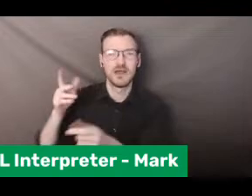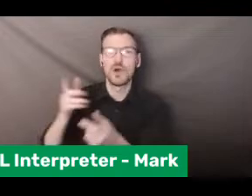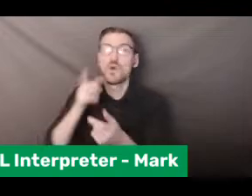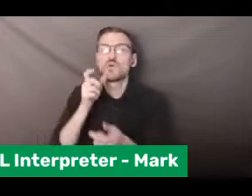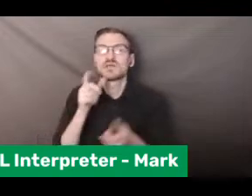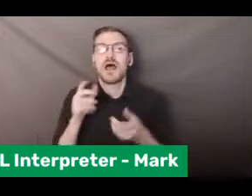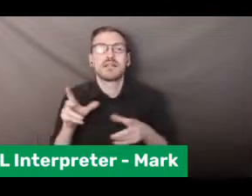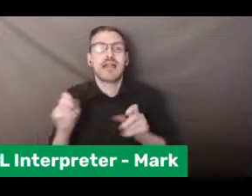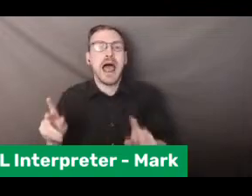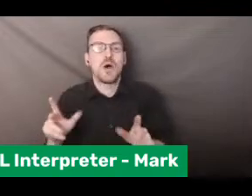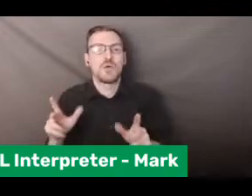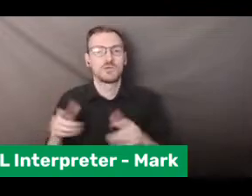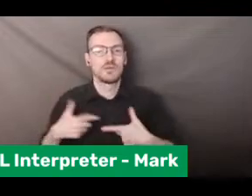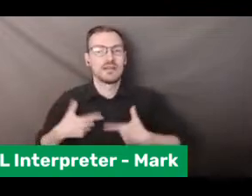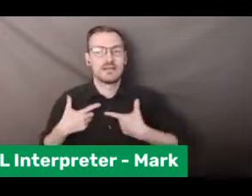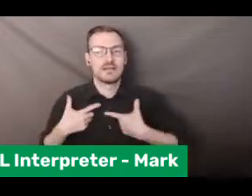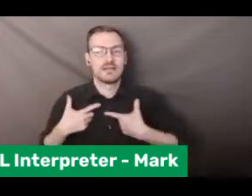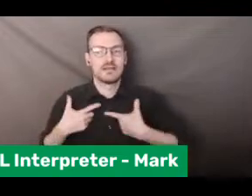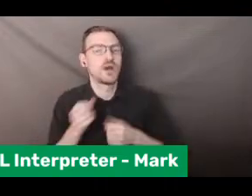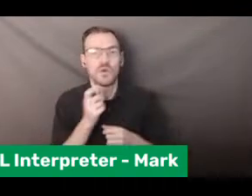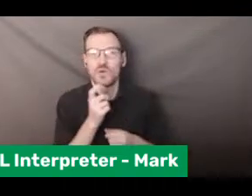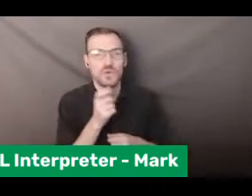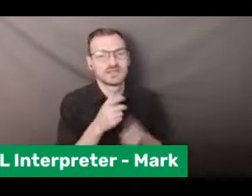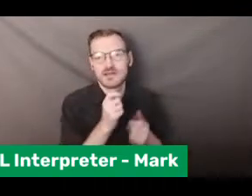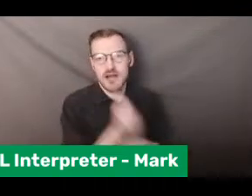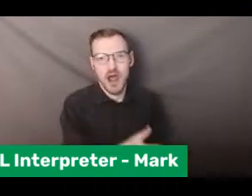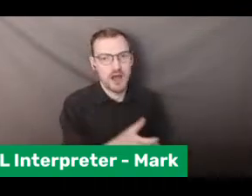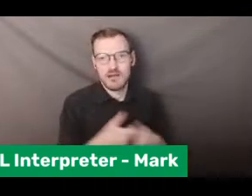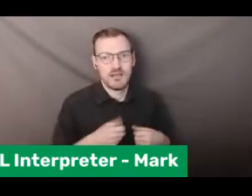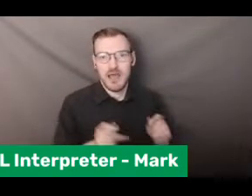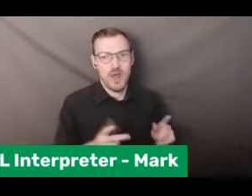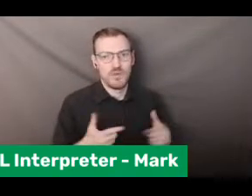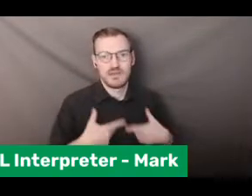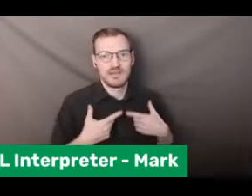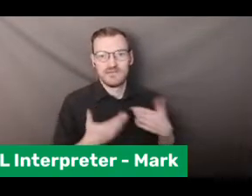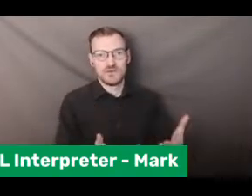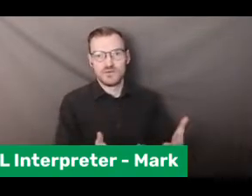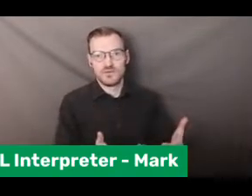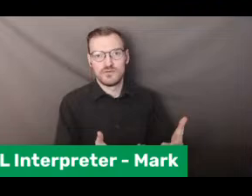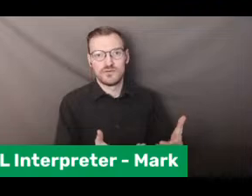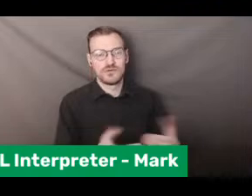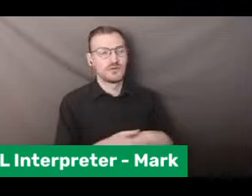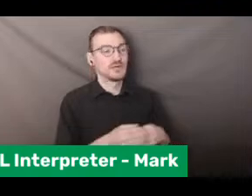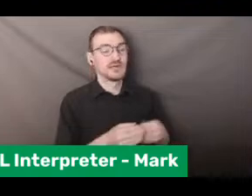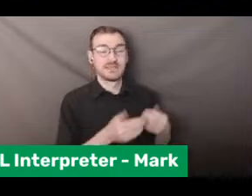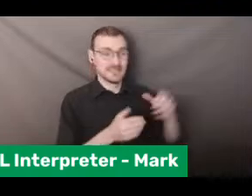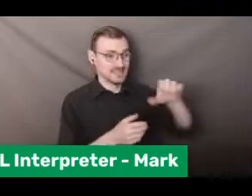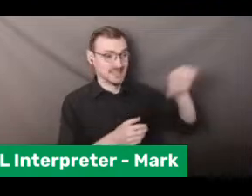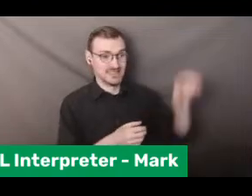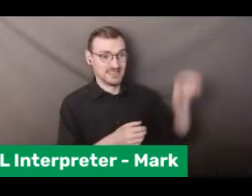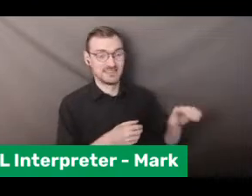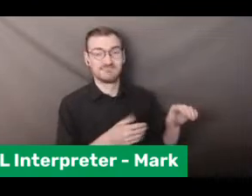We live in a city where at any given moment,